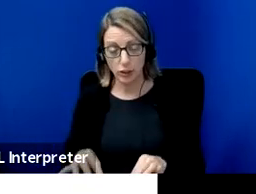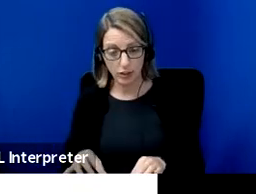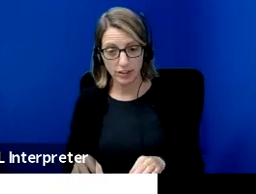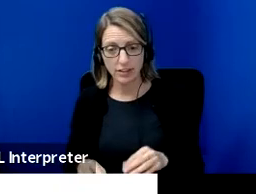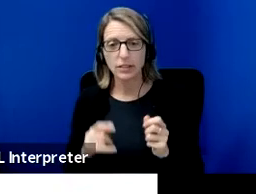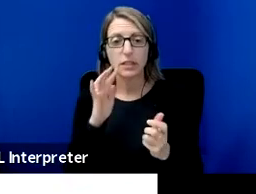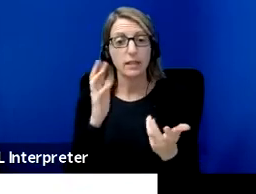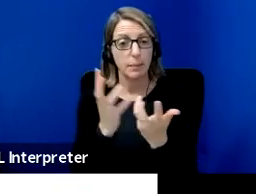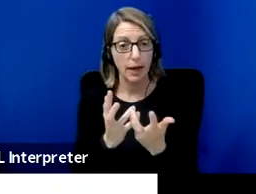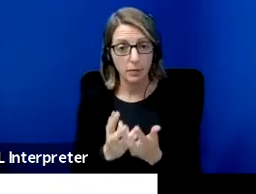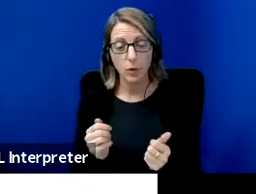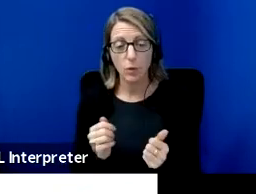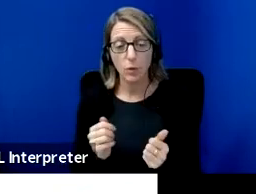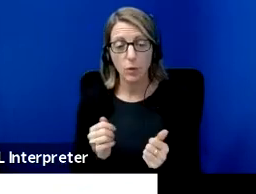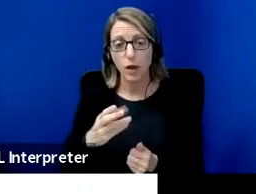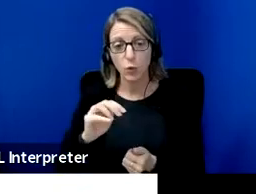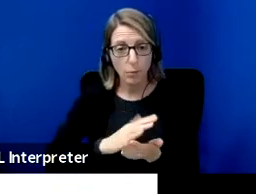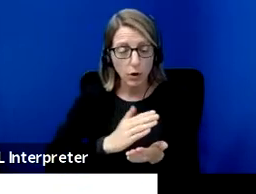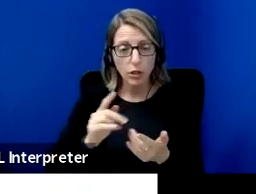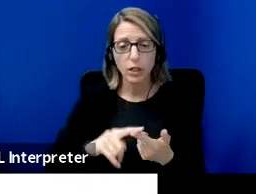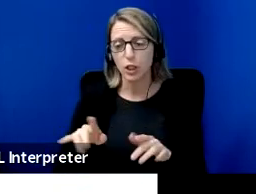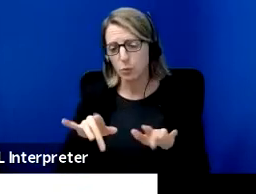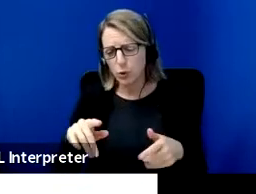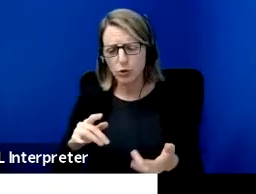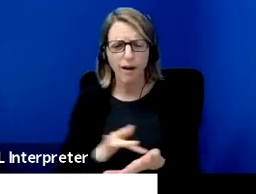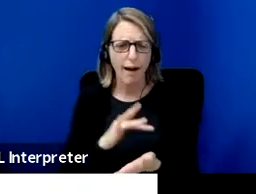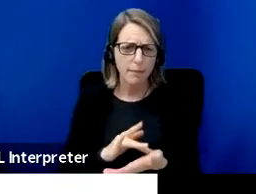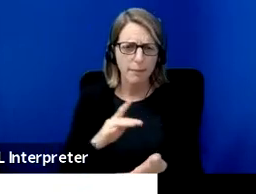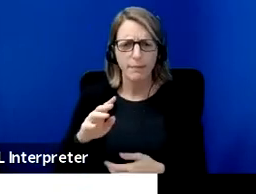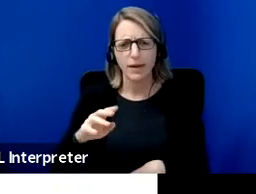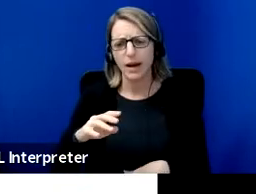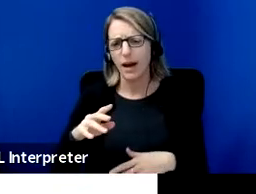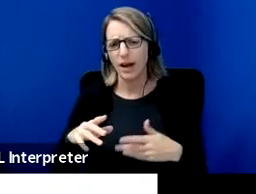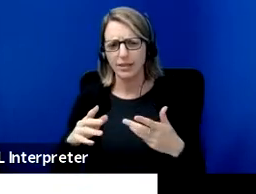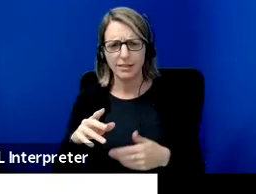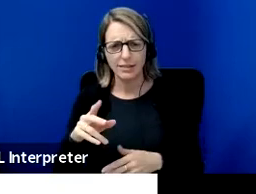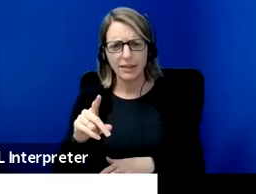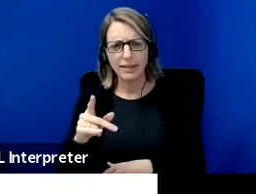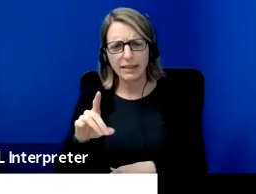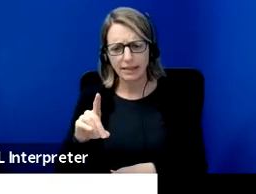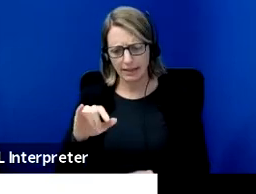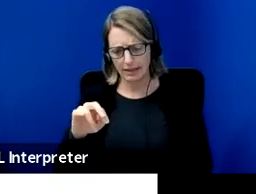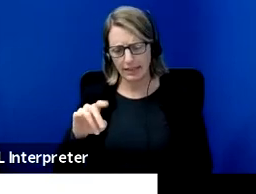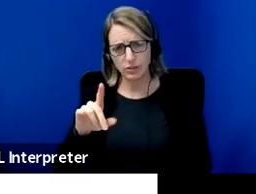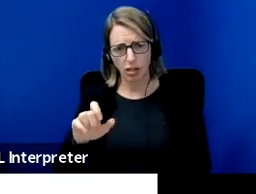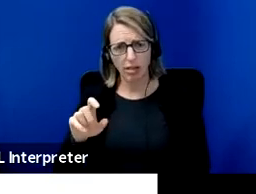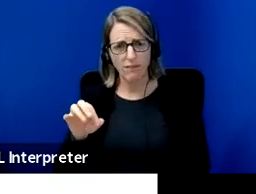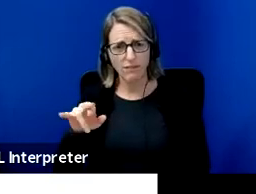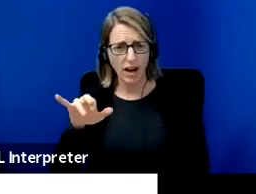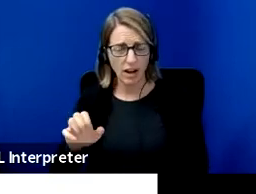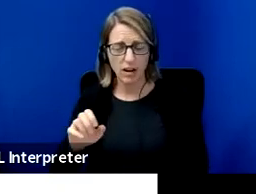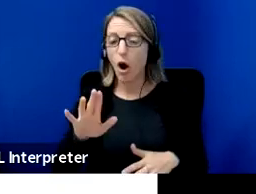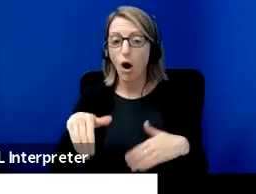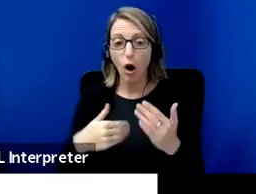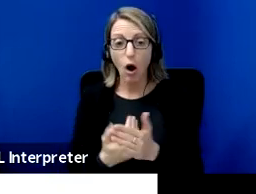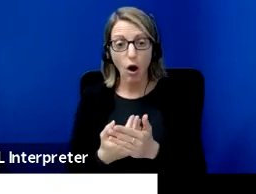with Chromebooks, computers, iPads, Androids, tablets, and even Kindle Fire, because all of these are